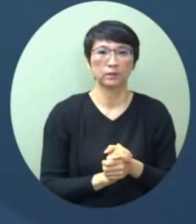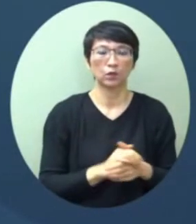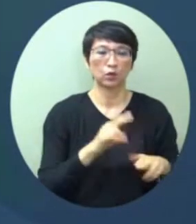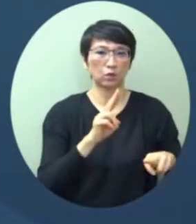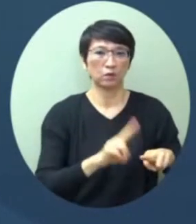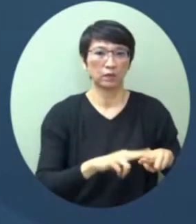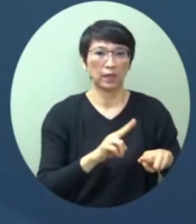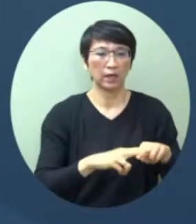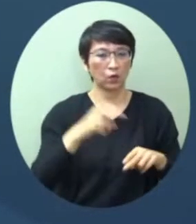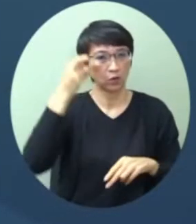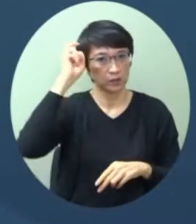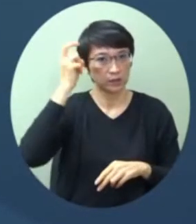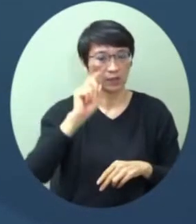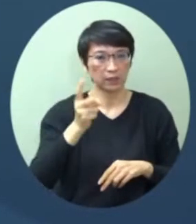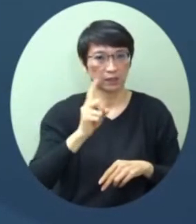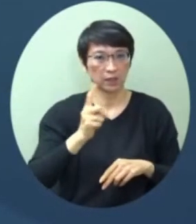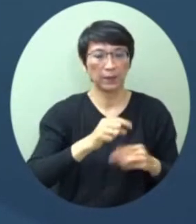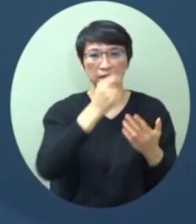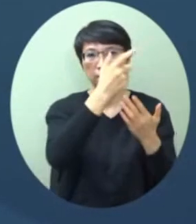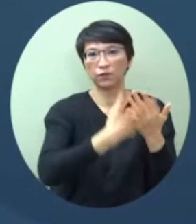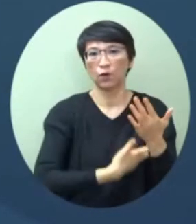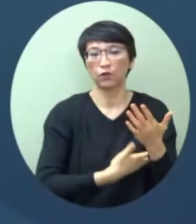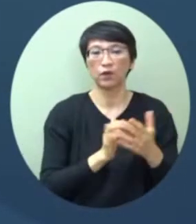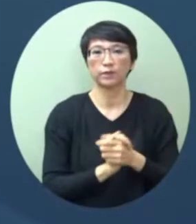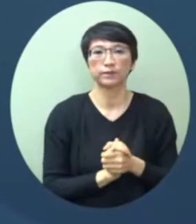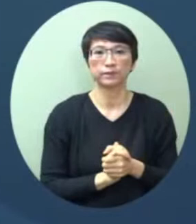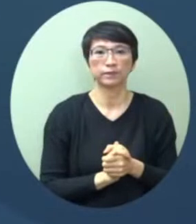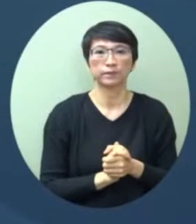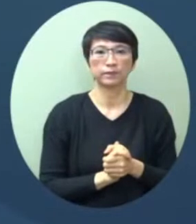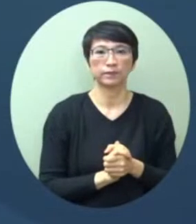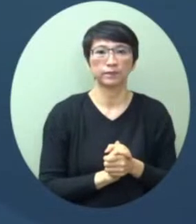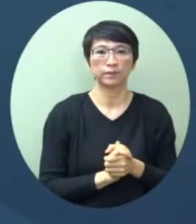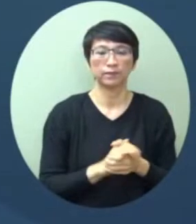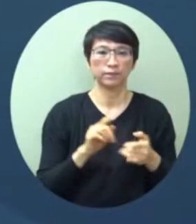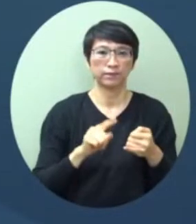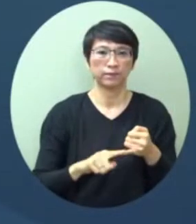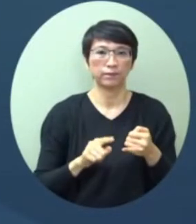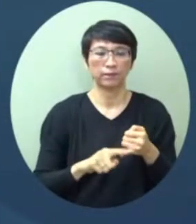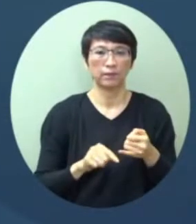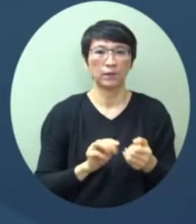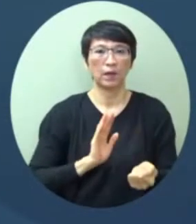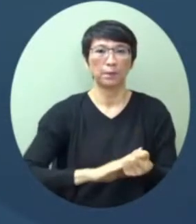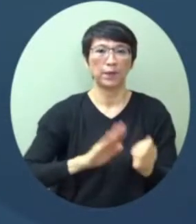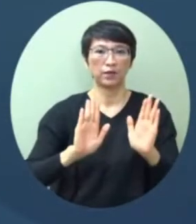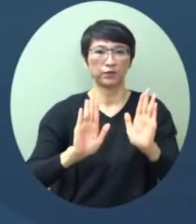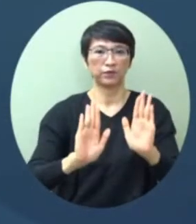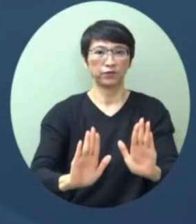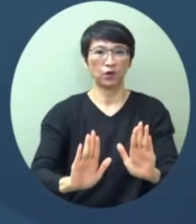concerning the shortage of cross-boundary truck drivers.